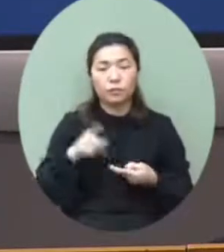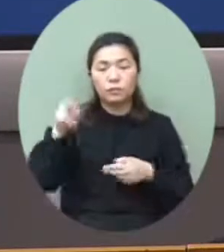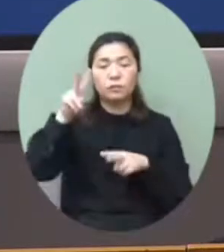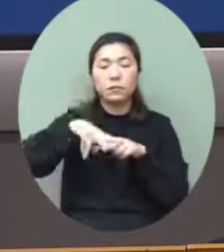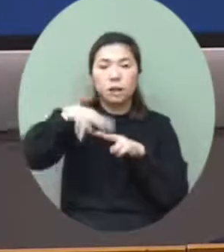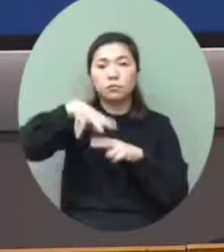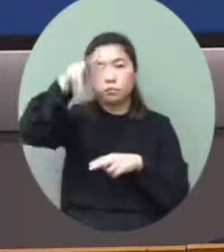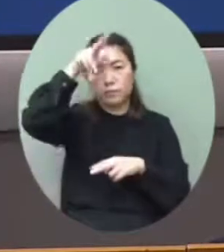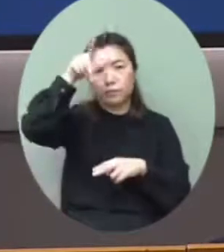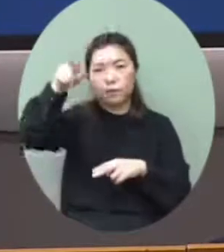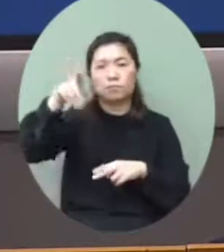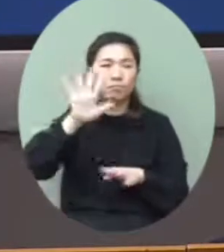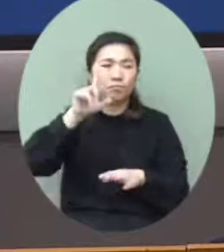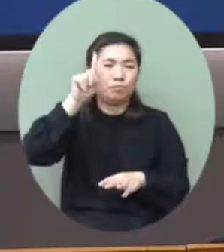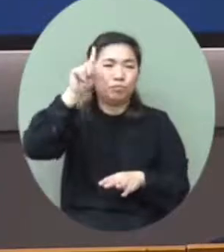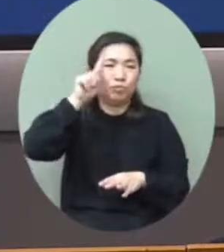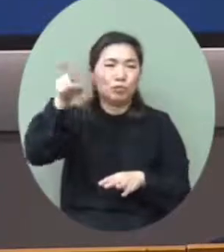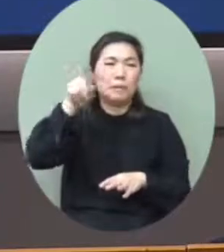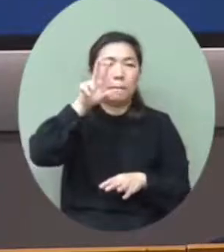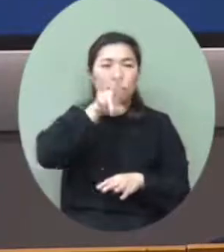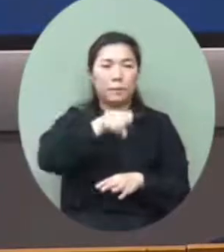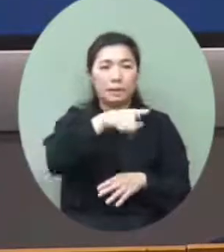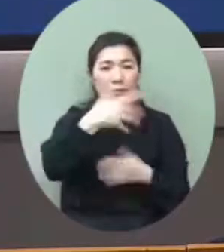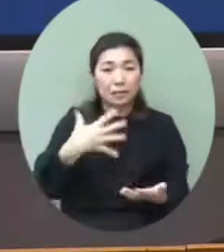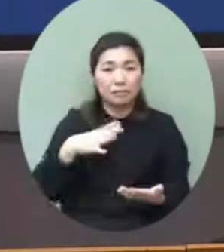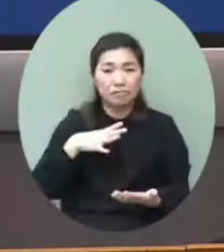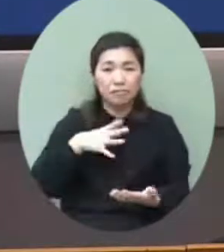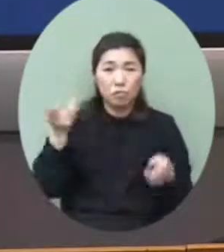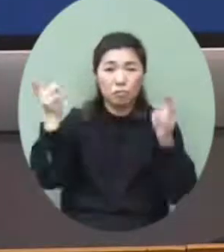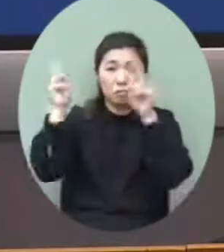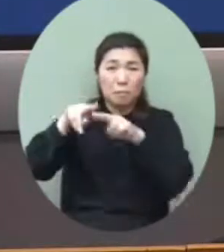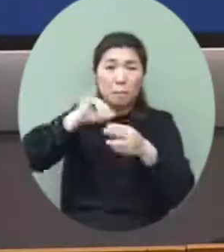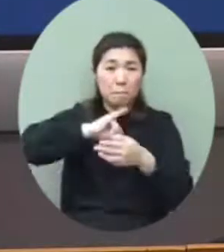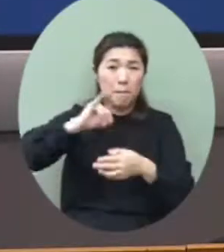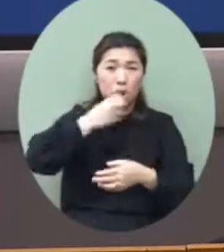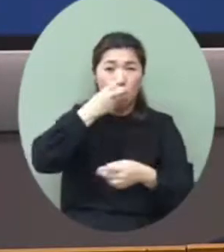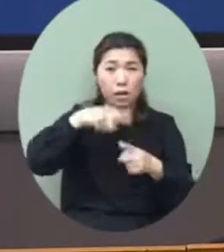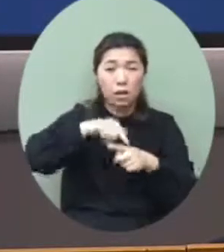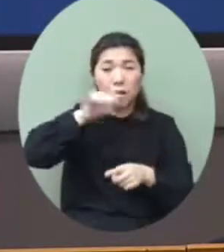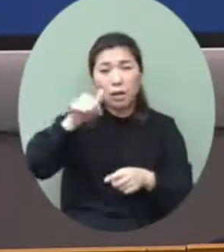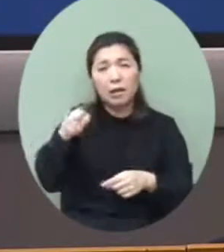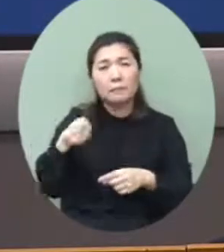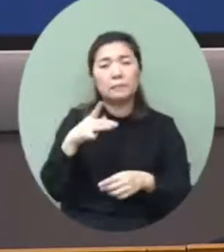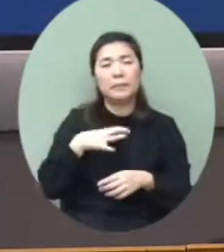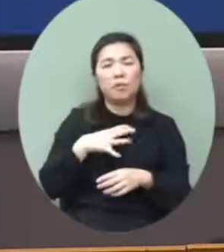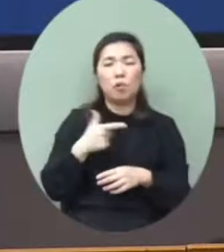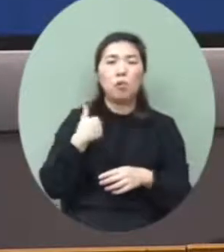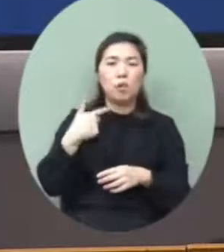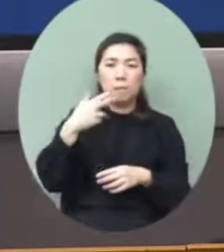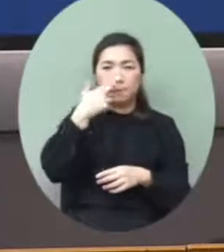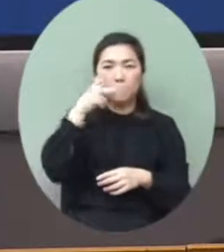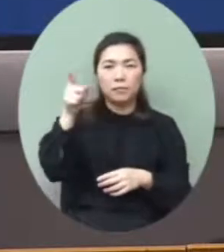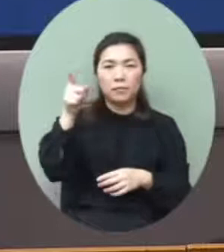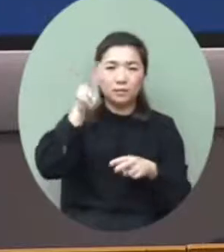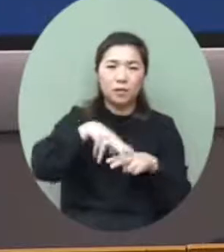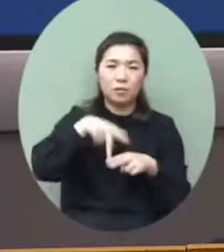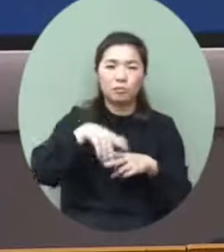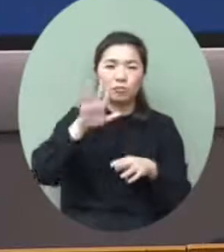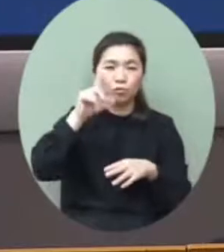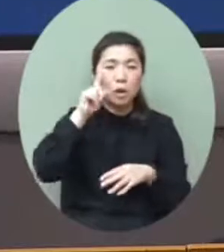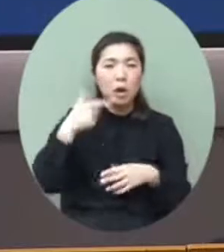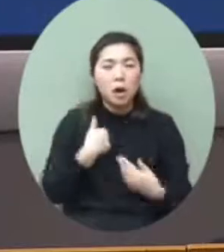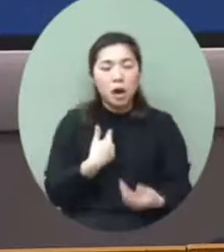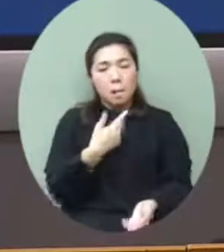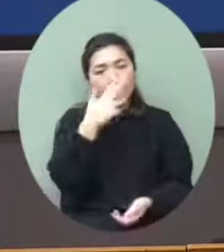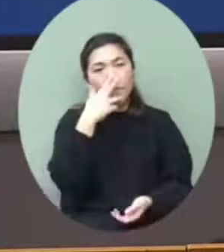happen. So we still have a certain degree of people flow from Hong Kong into Shenzhen, but where